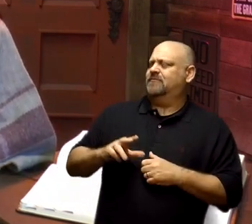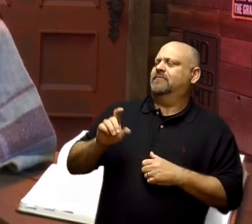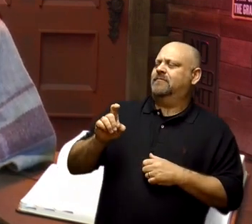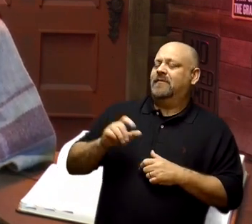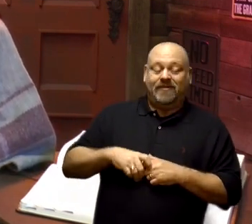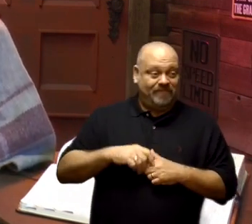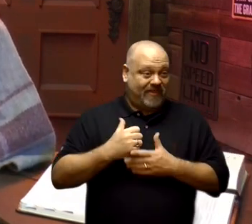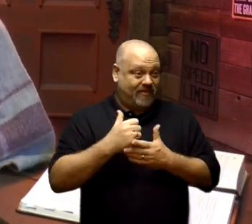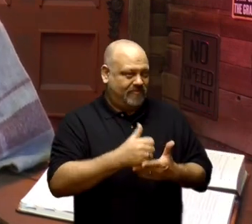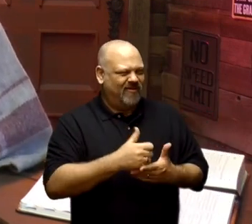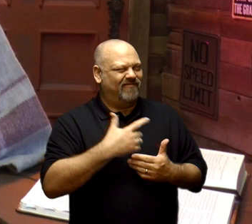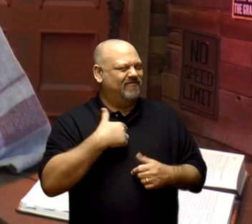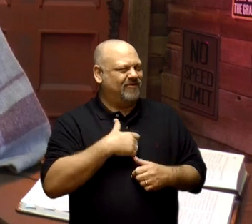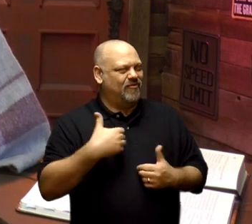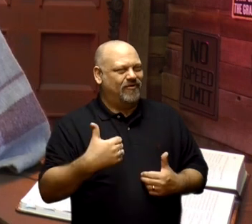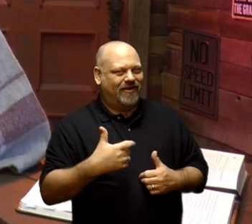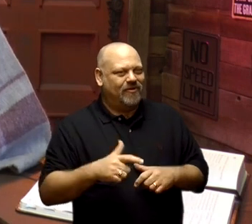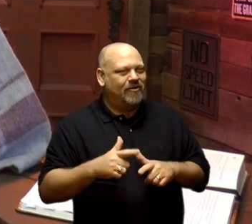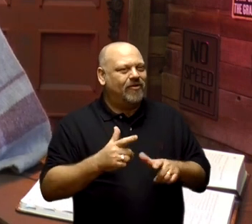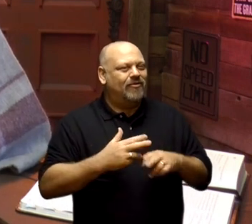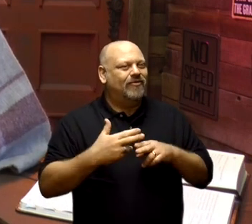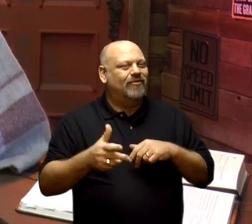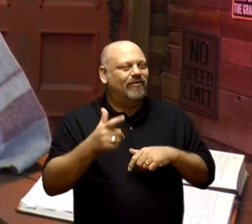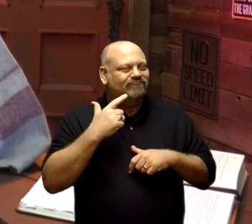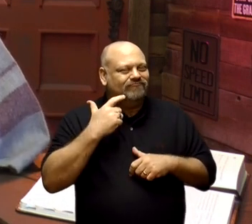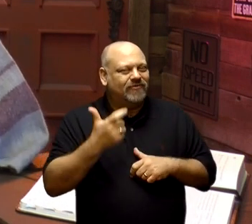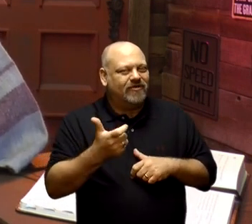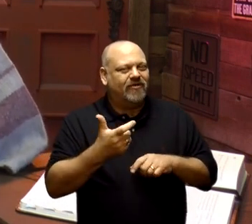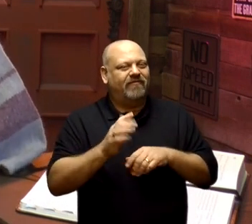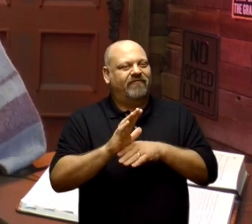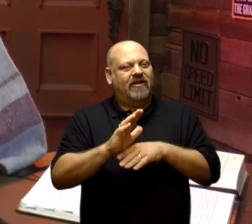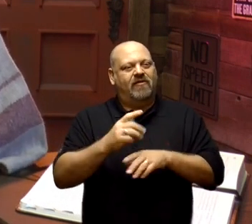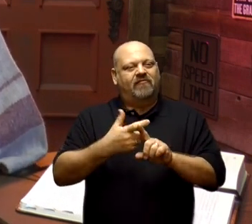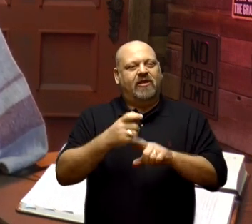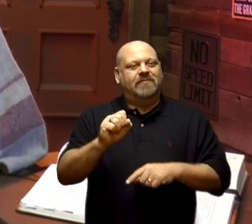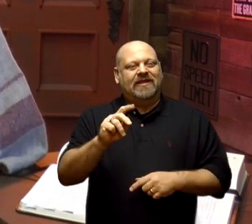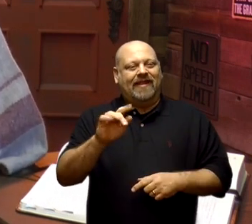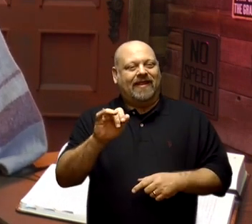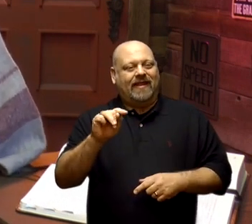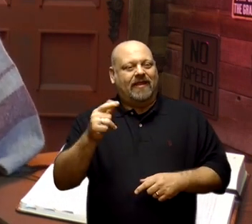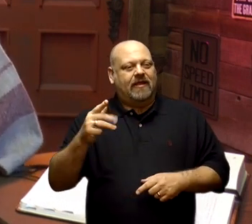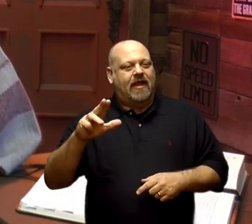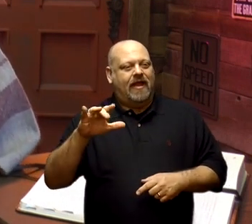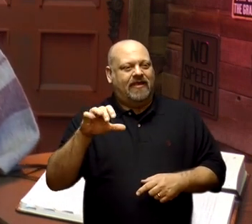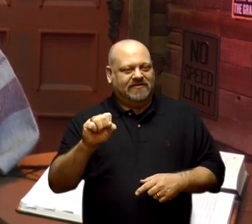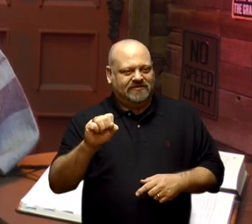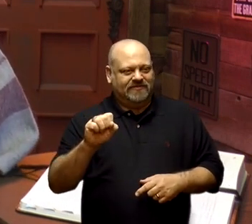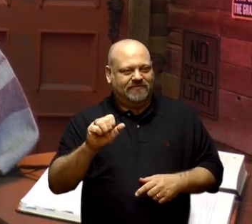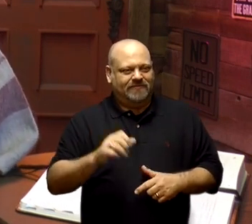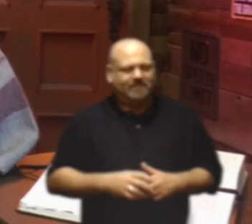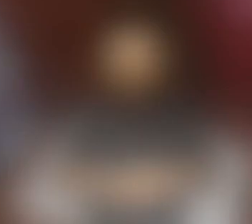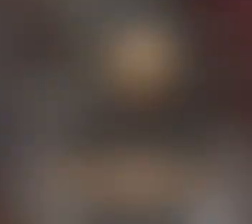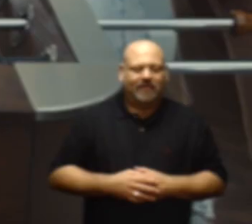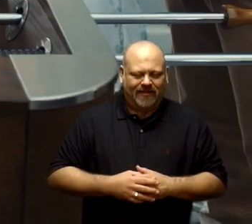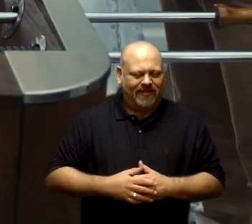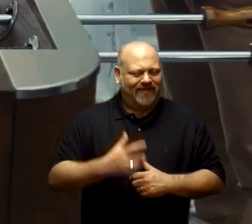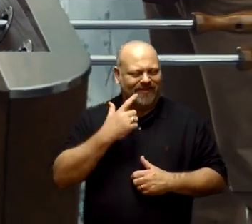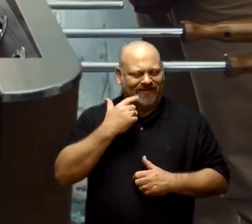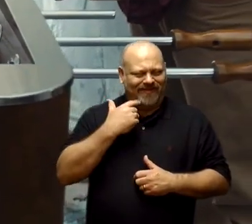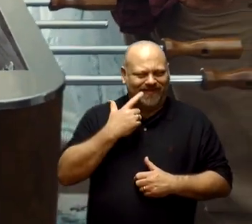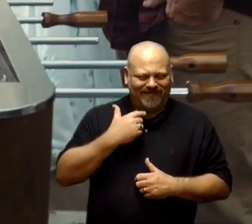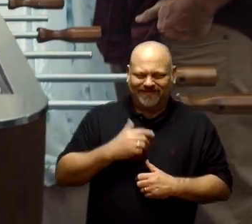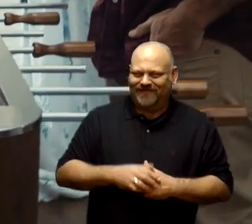Sunday. You know, to help you out, why don't we take a quick look at this video from Skit Guys.